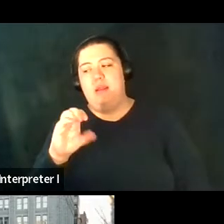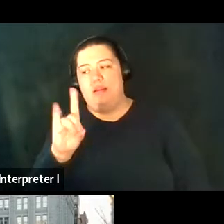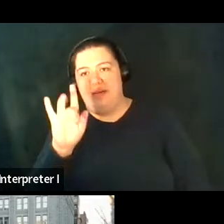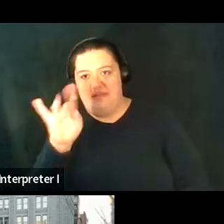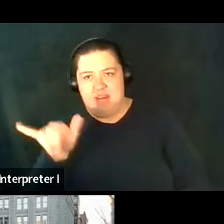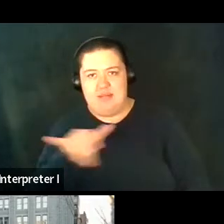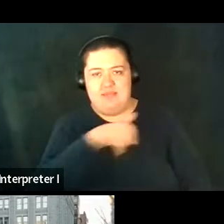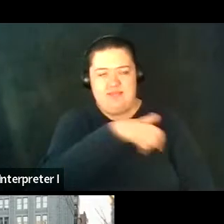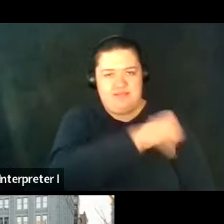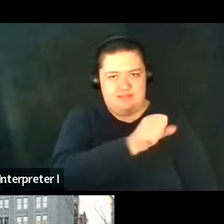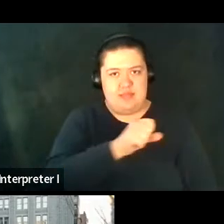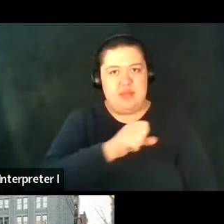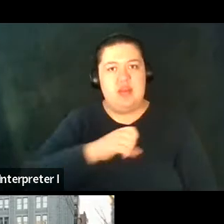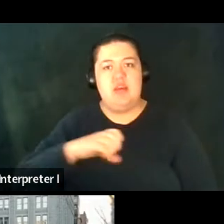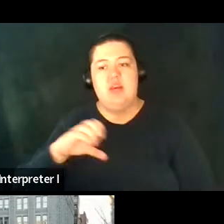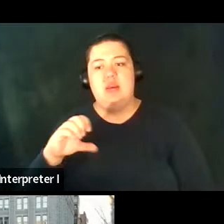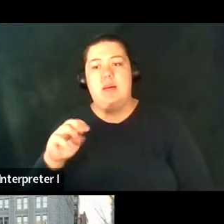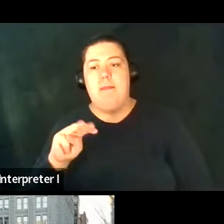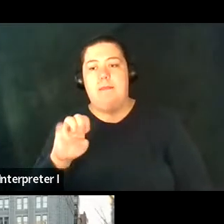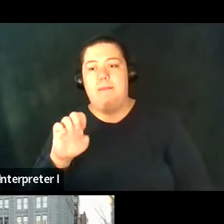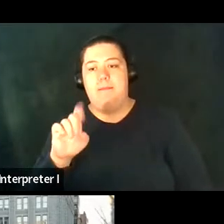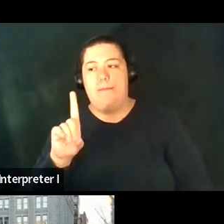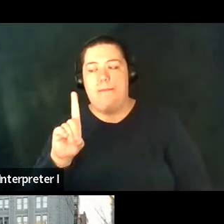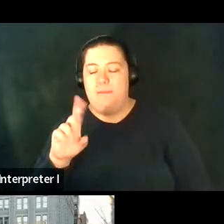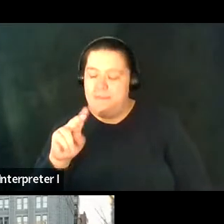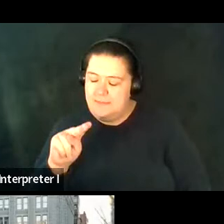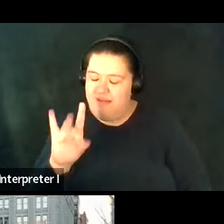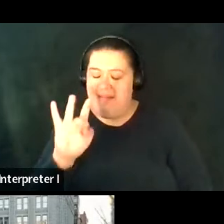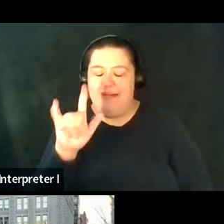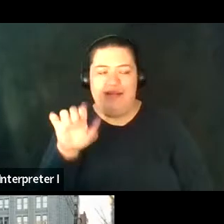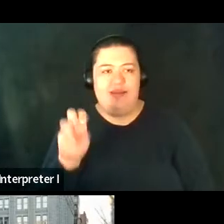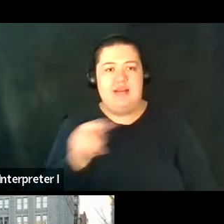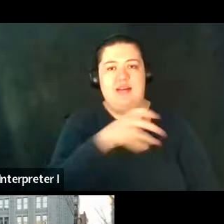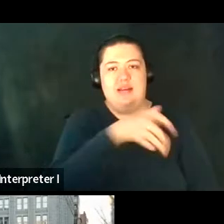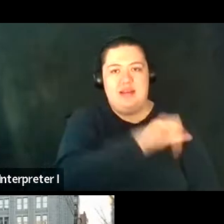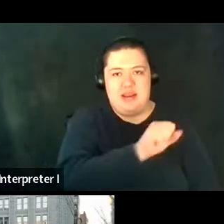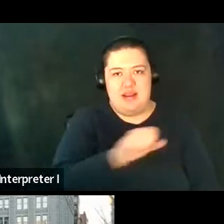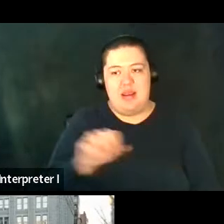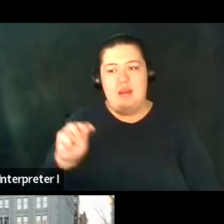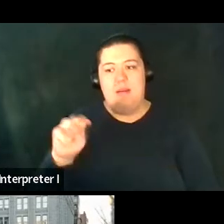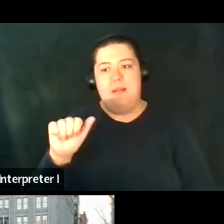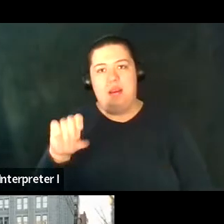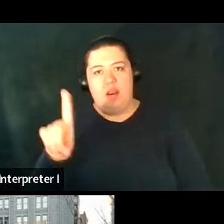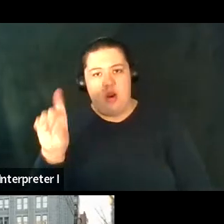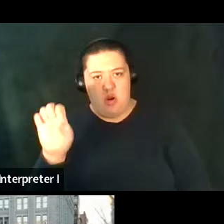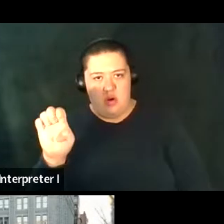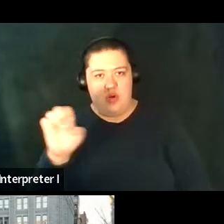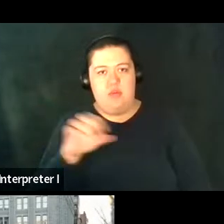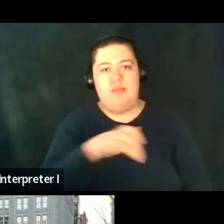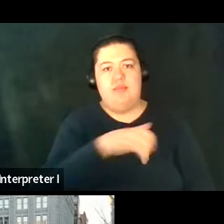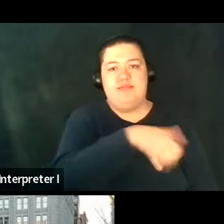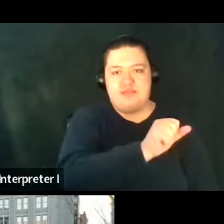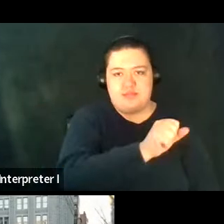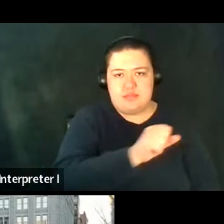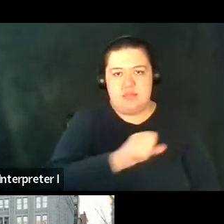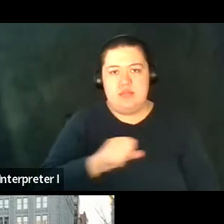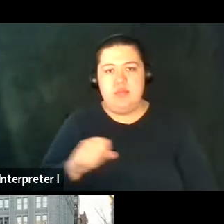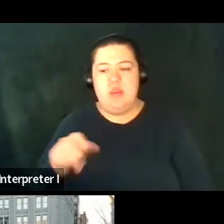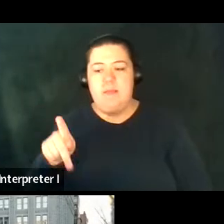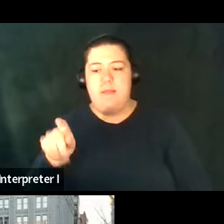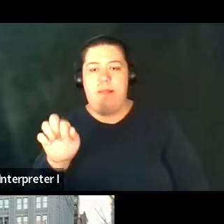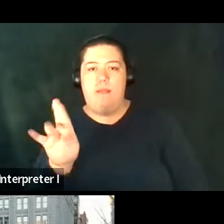Councilmember McDuffie votes yes. Chairman Mendelson. Yes. Chairman Mendelson votes yes. Councilmember Nadeau. Yes. Councilmember Nadeau votes yes. Councilmember